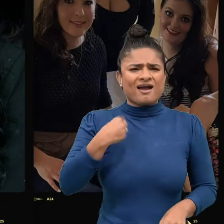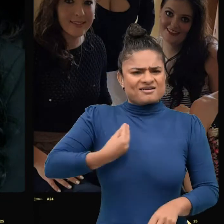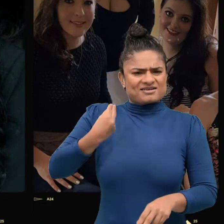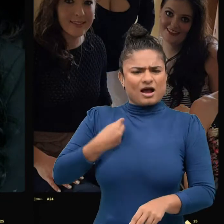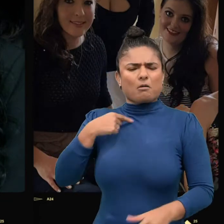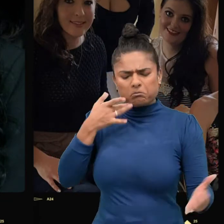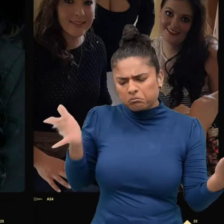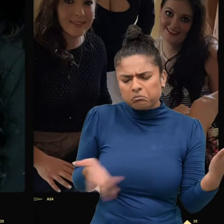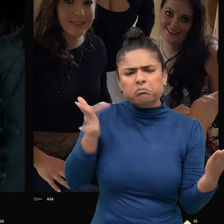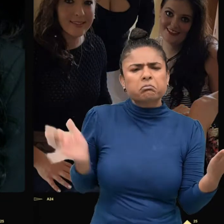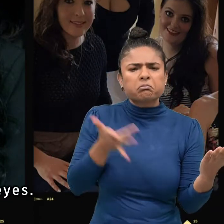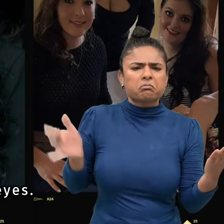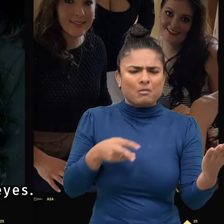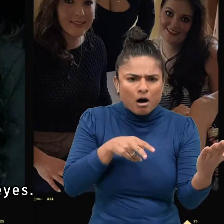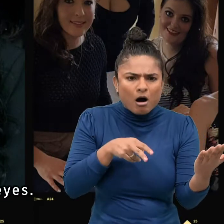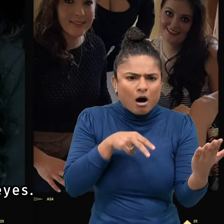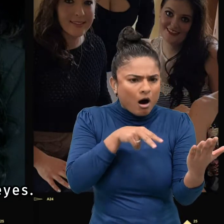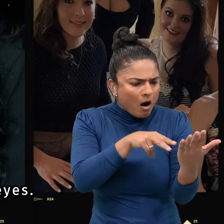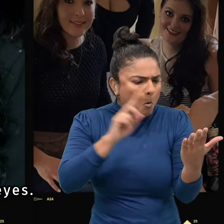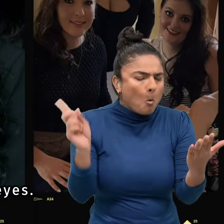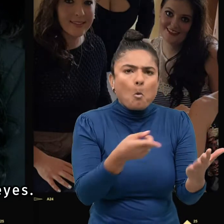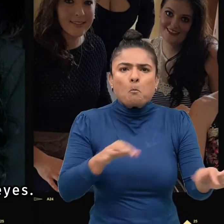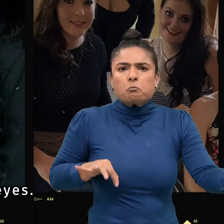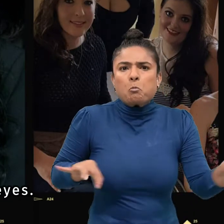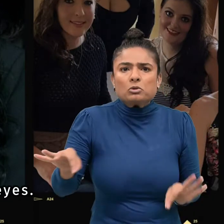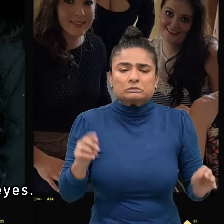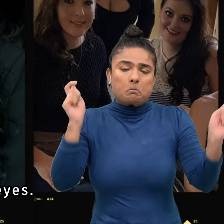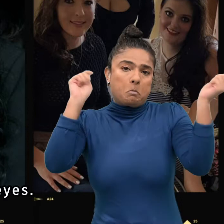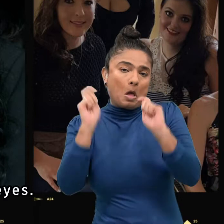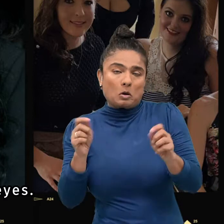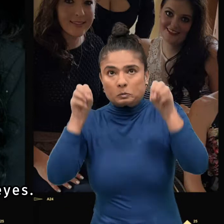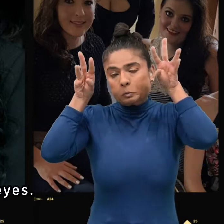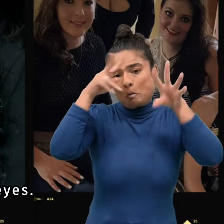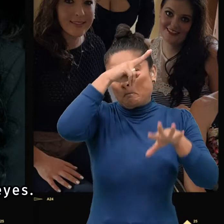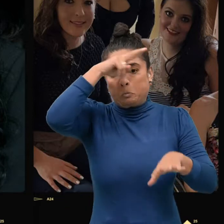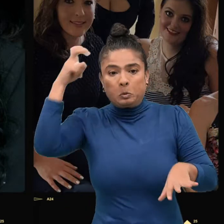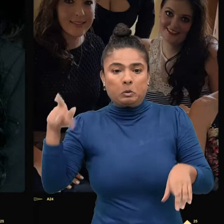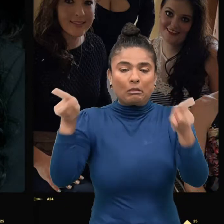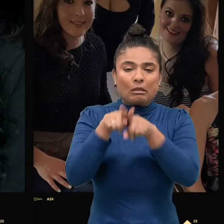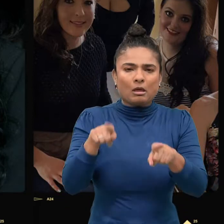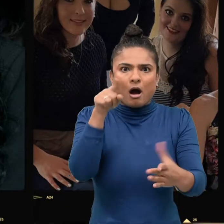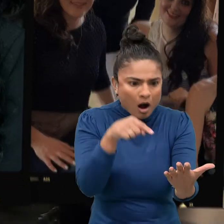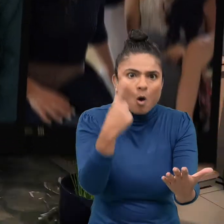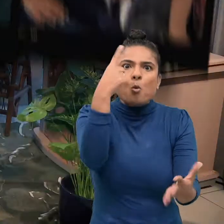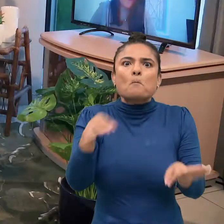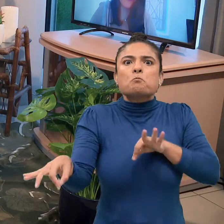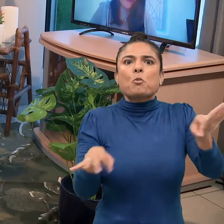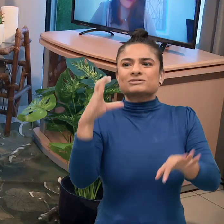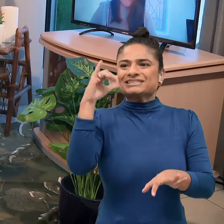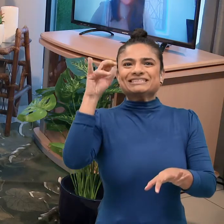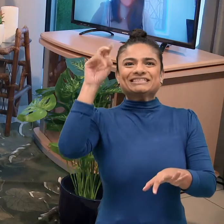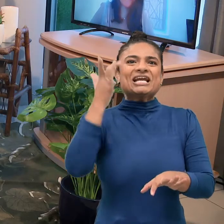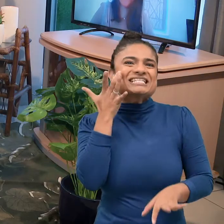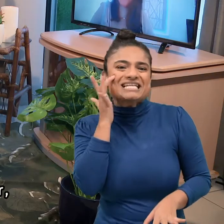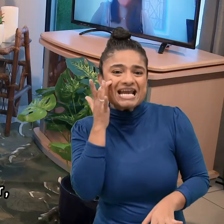was paging through a magazine and I always saw actresses and models with blonde hair, blue eyes. And I came across Cindy Crawford and I was